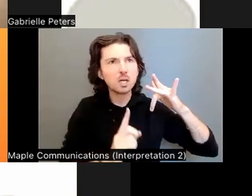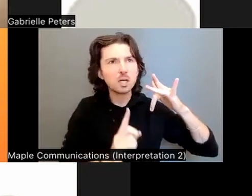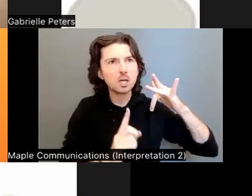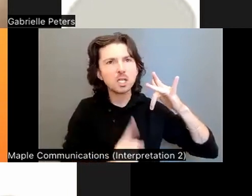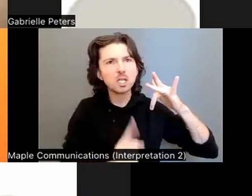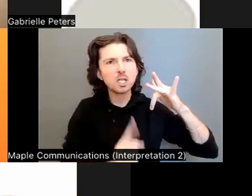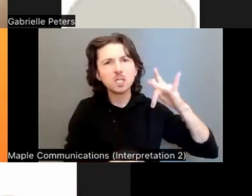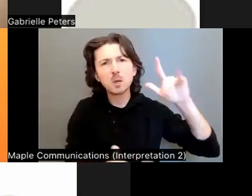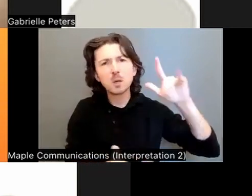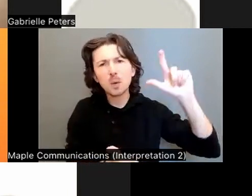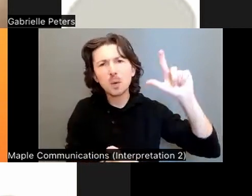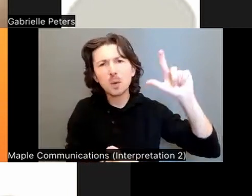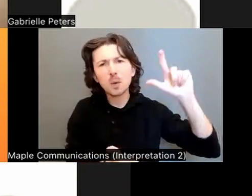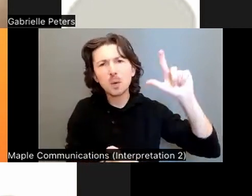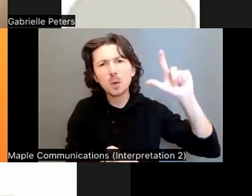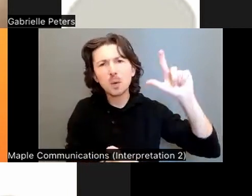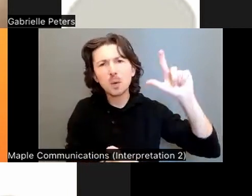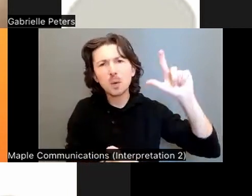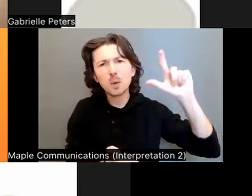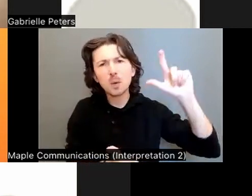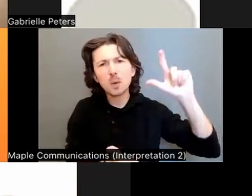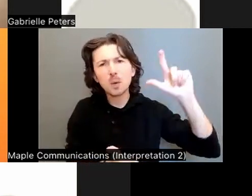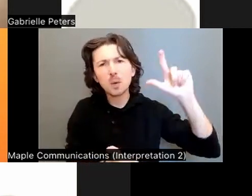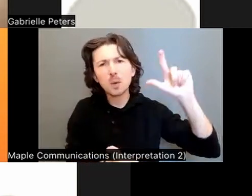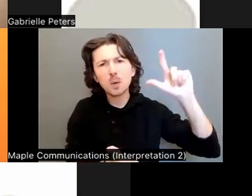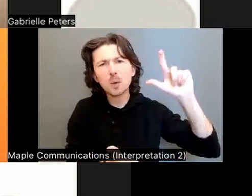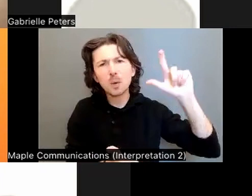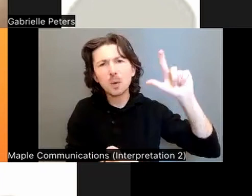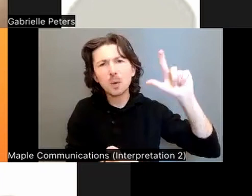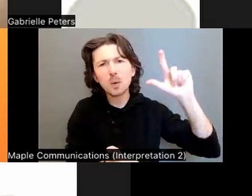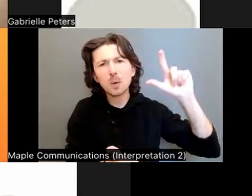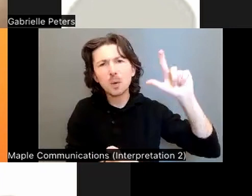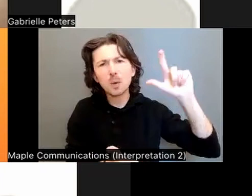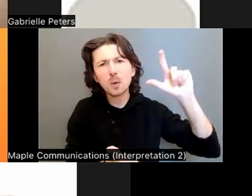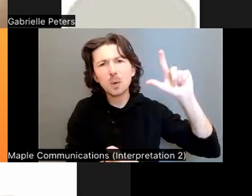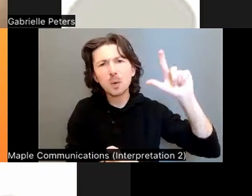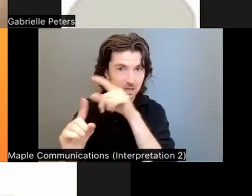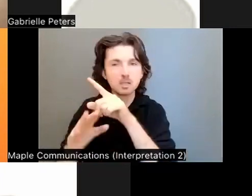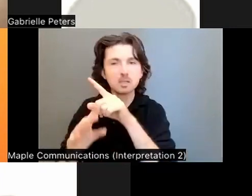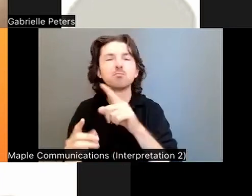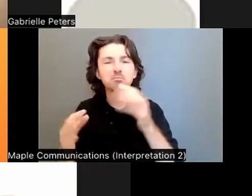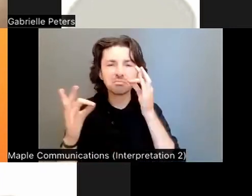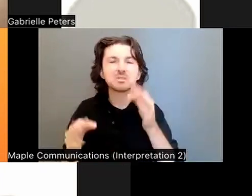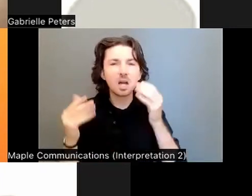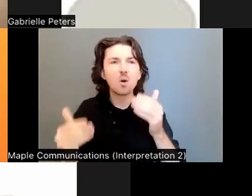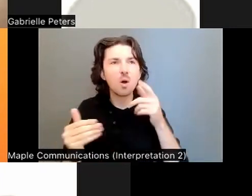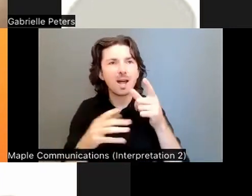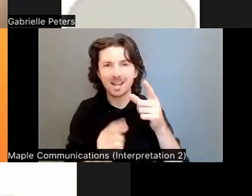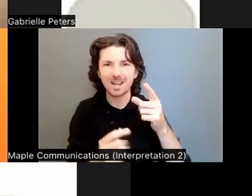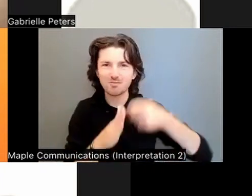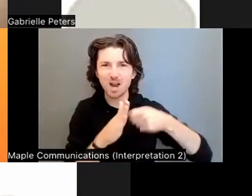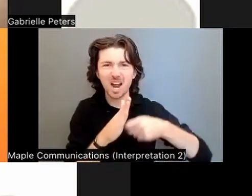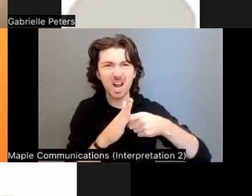the sole manufacturer agreed to reverse the price gouge for the remaining